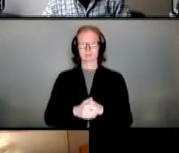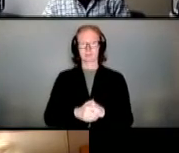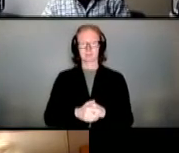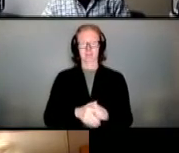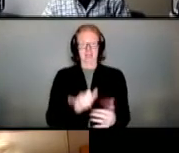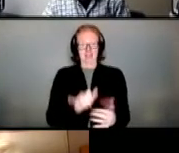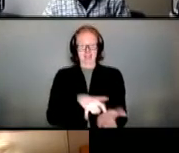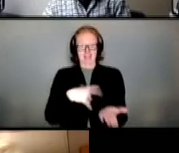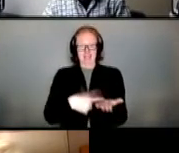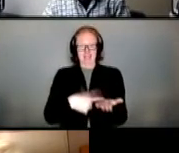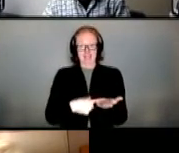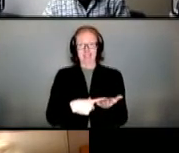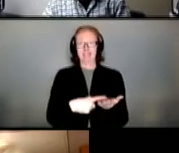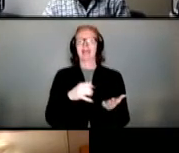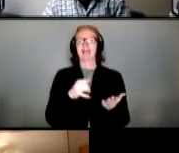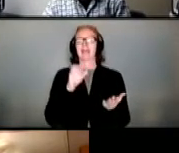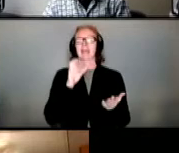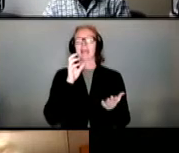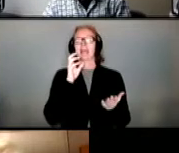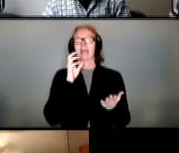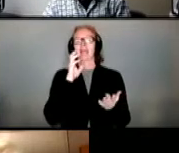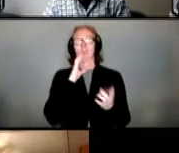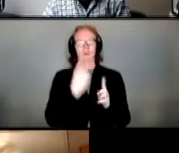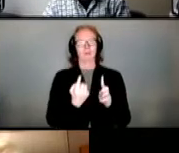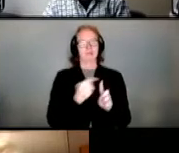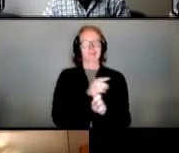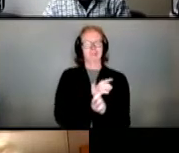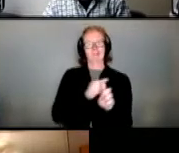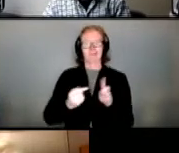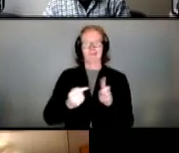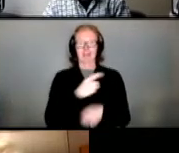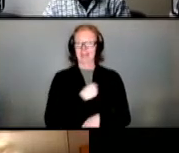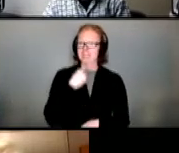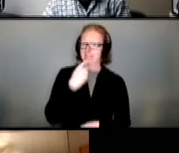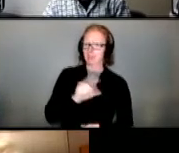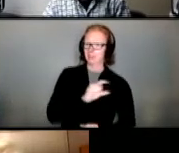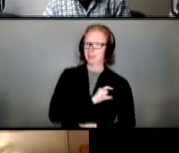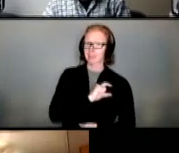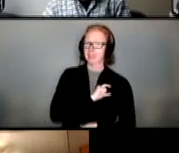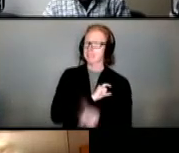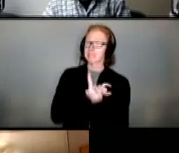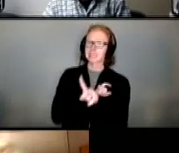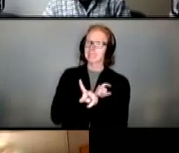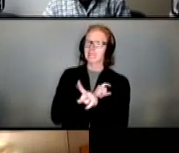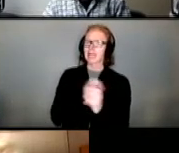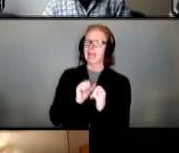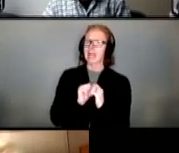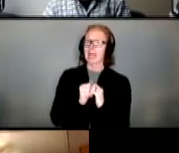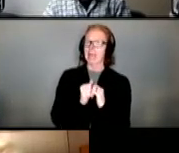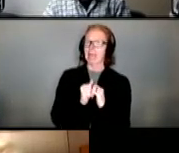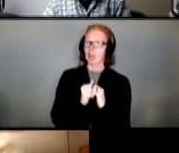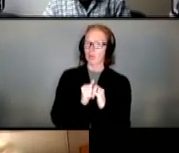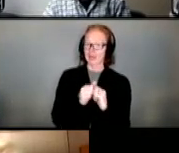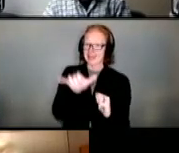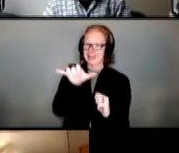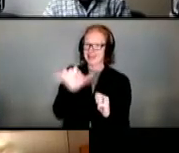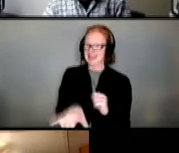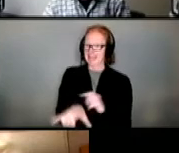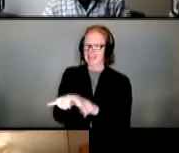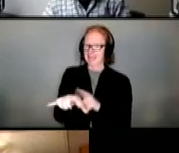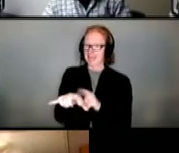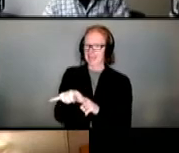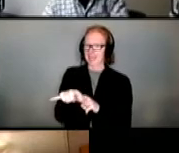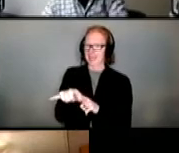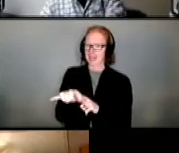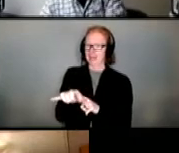argument rotates on. And they need to say to the police, you know, how is it that this previewing